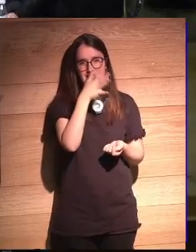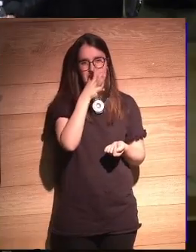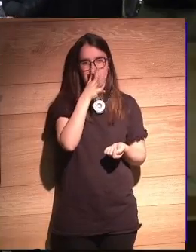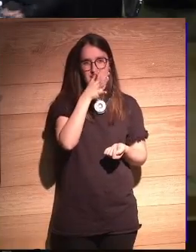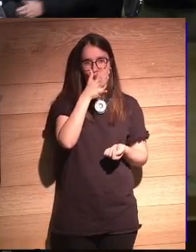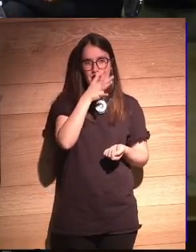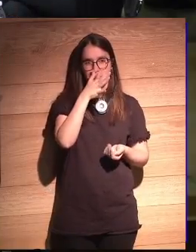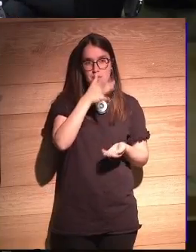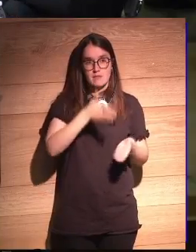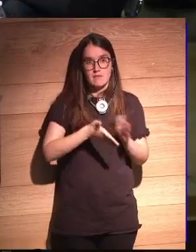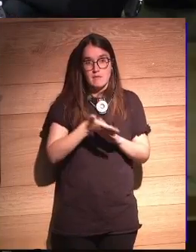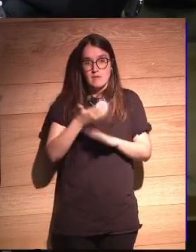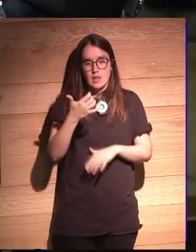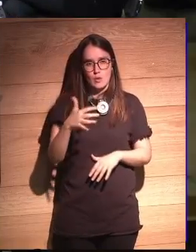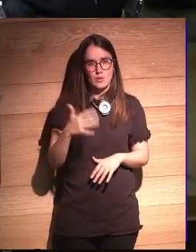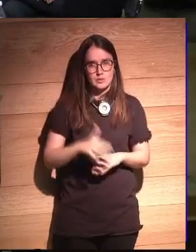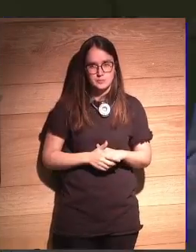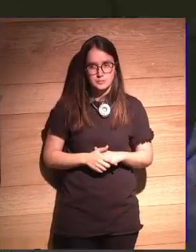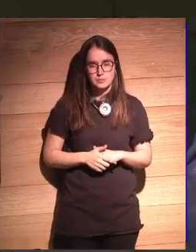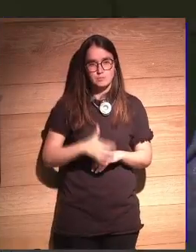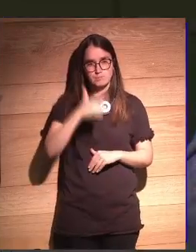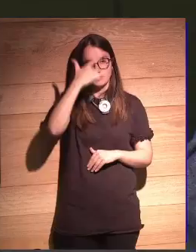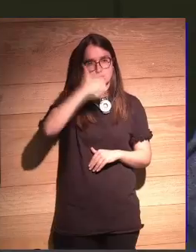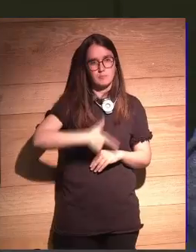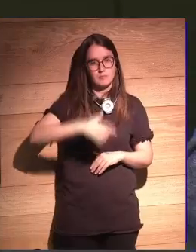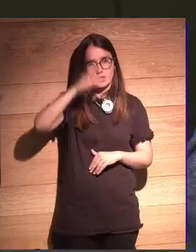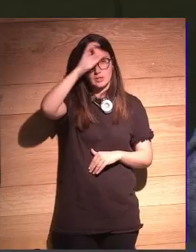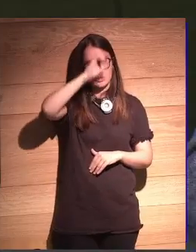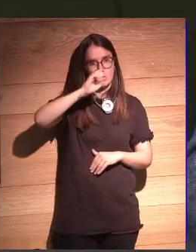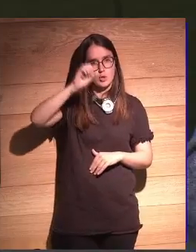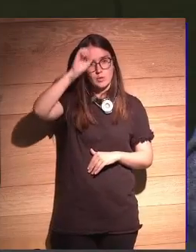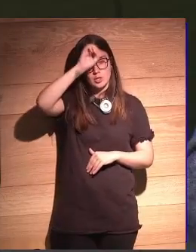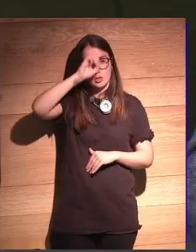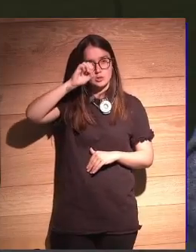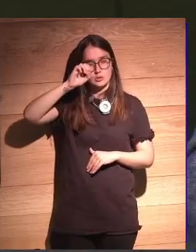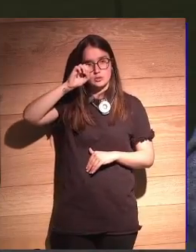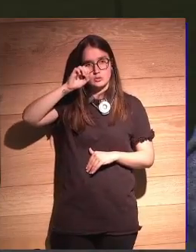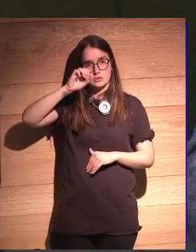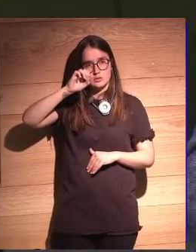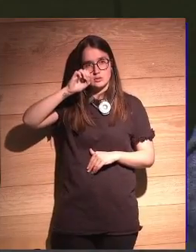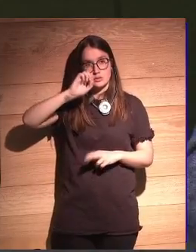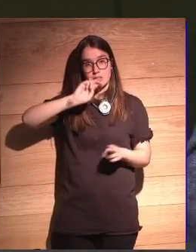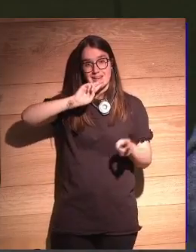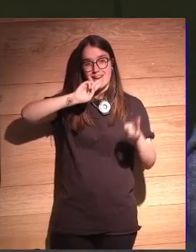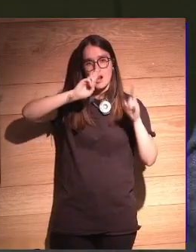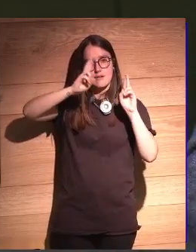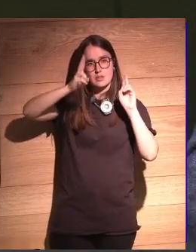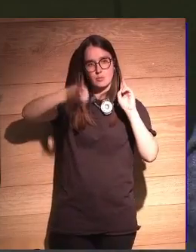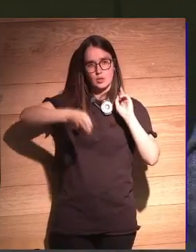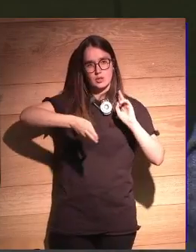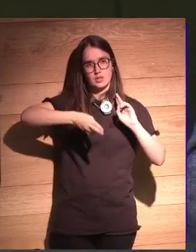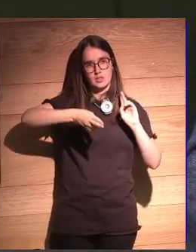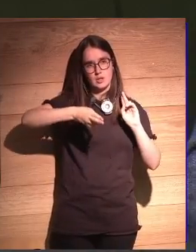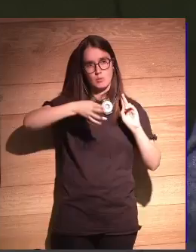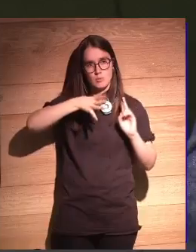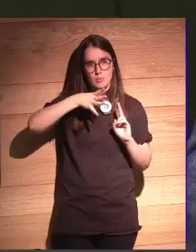2013 law about the rents was established, was passed, and there are other things that we